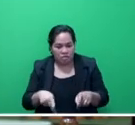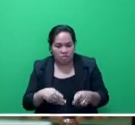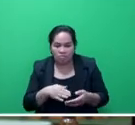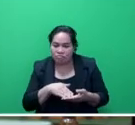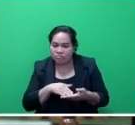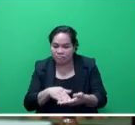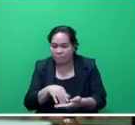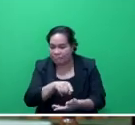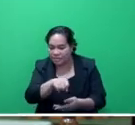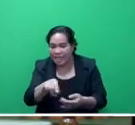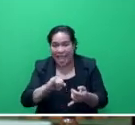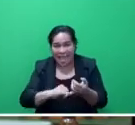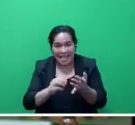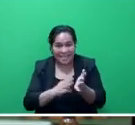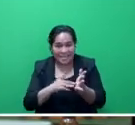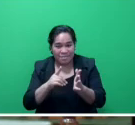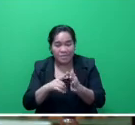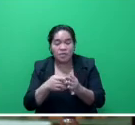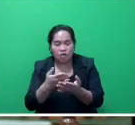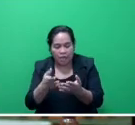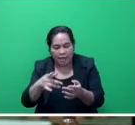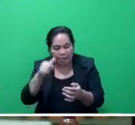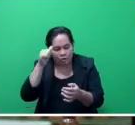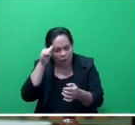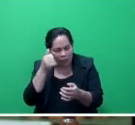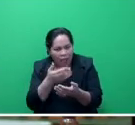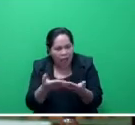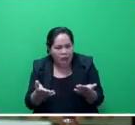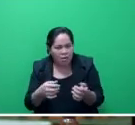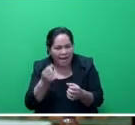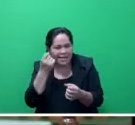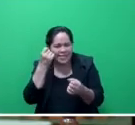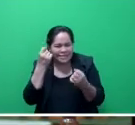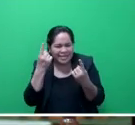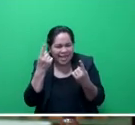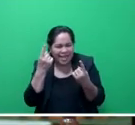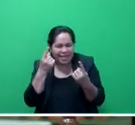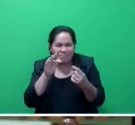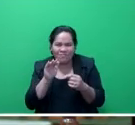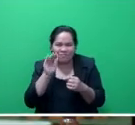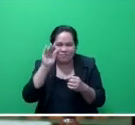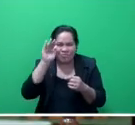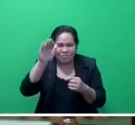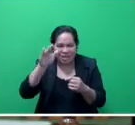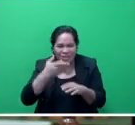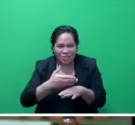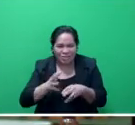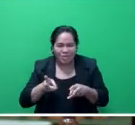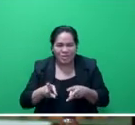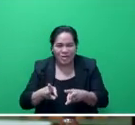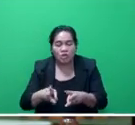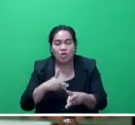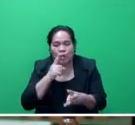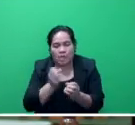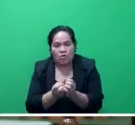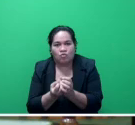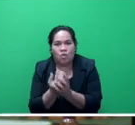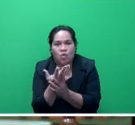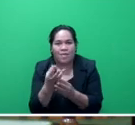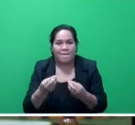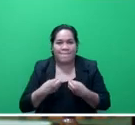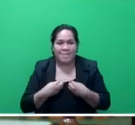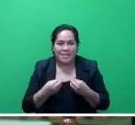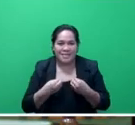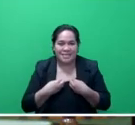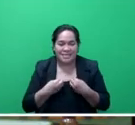sector to better understand loan packages and build up their credit potential so they can continue to make investments that grow their business. So this